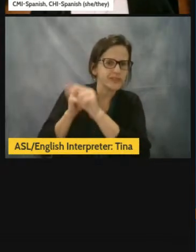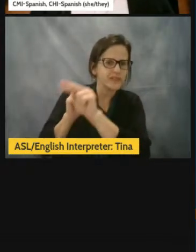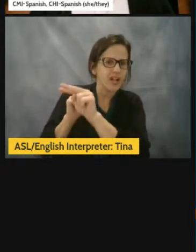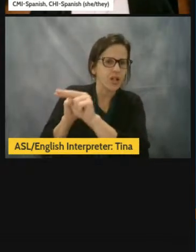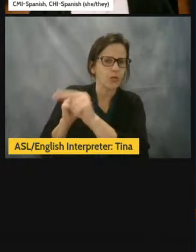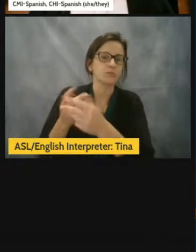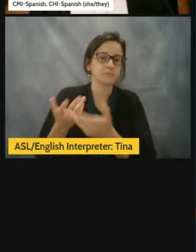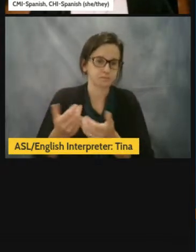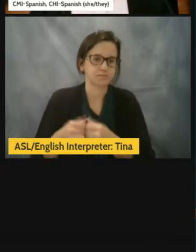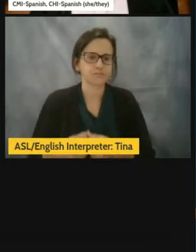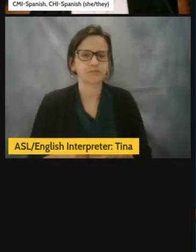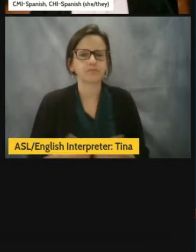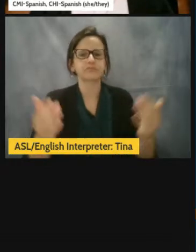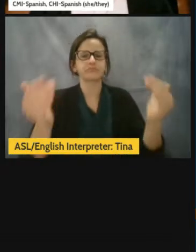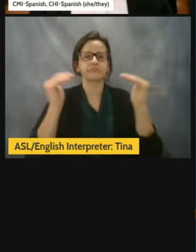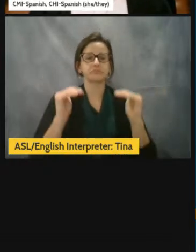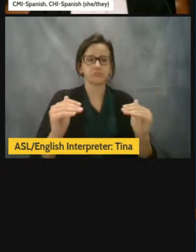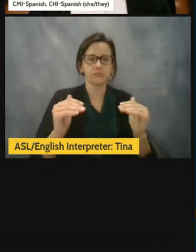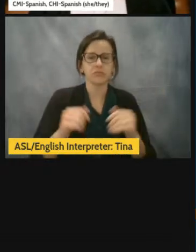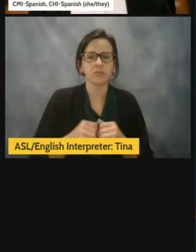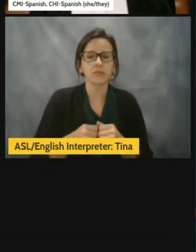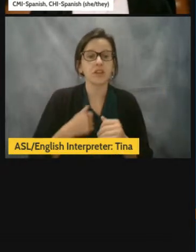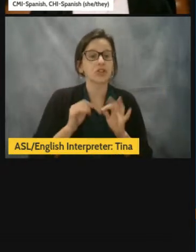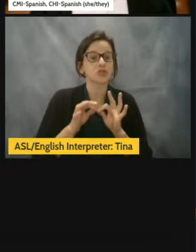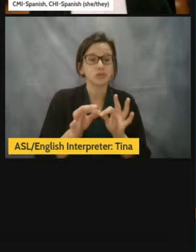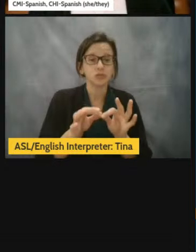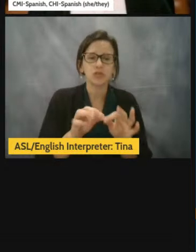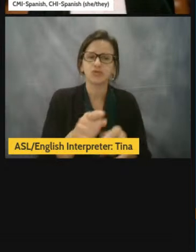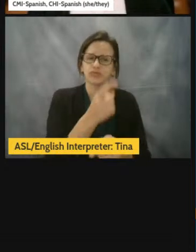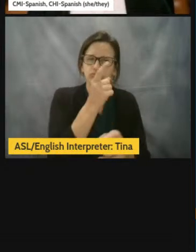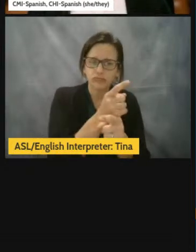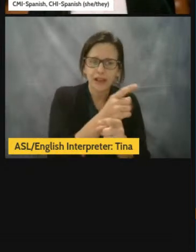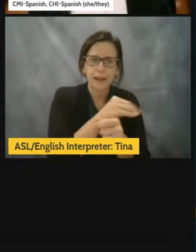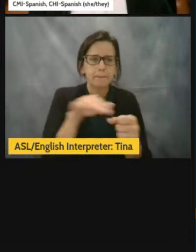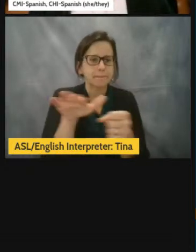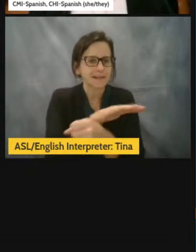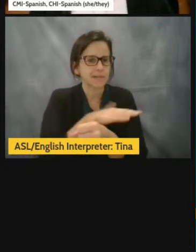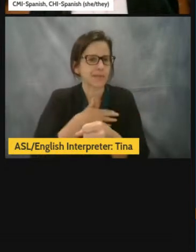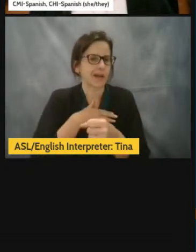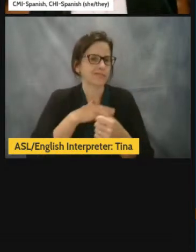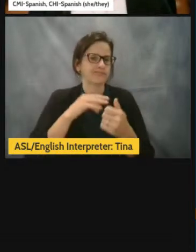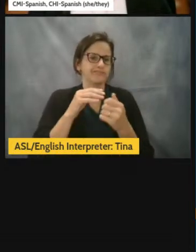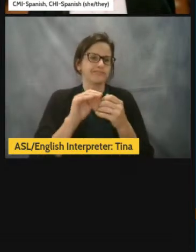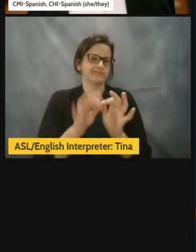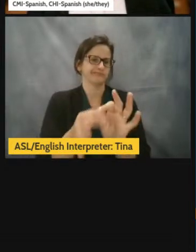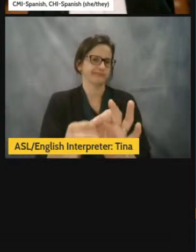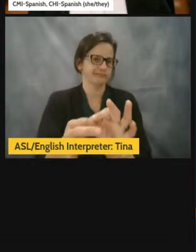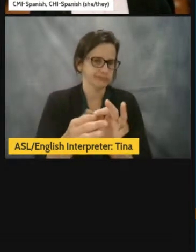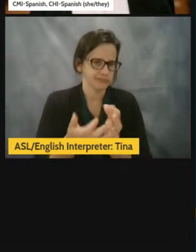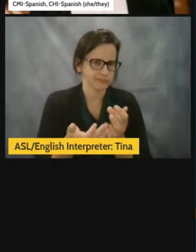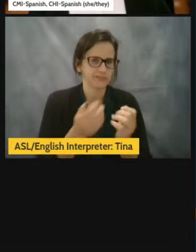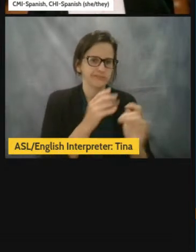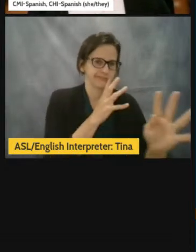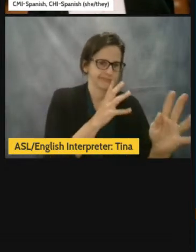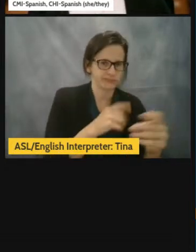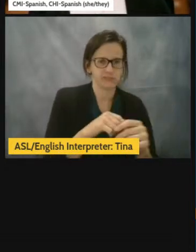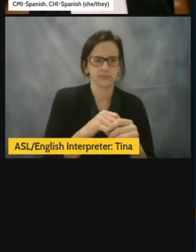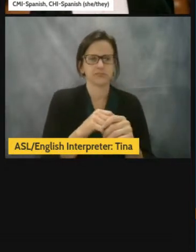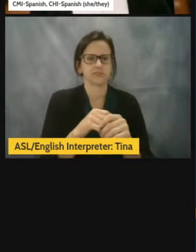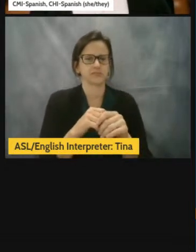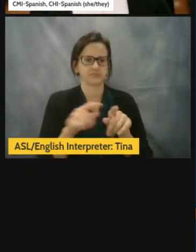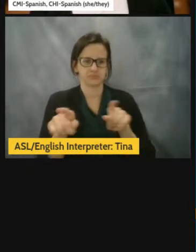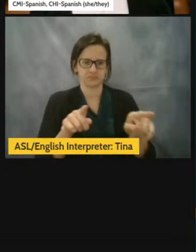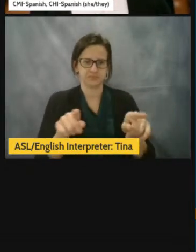When I'm interpreting, I should be accurate and complete in my renditions. All right. So now I would love